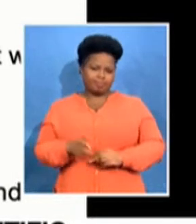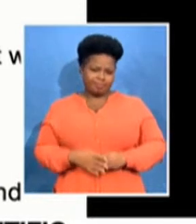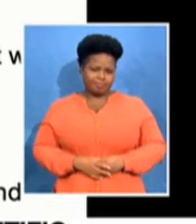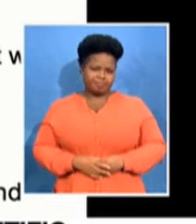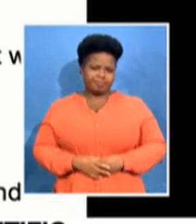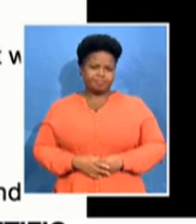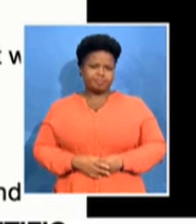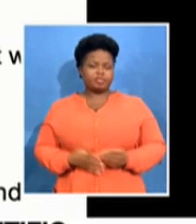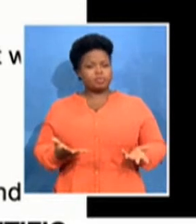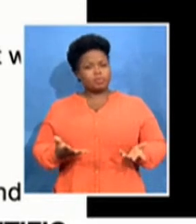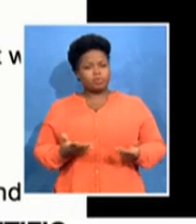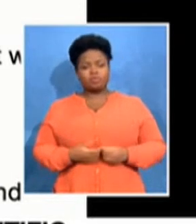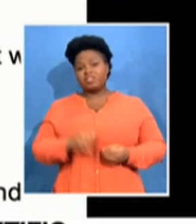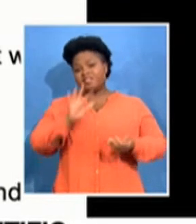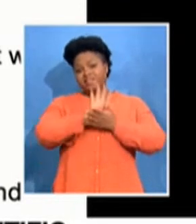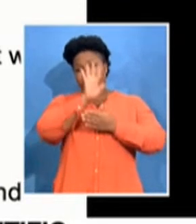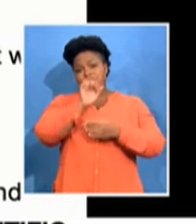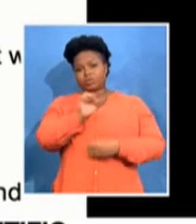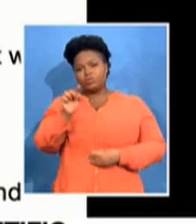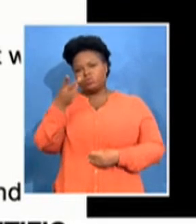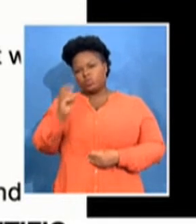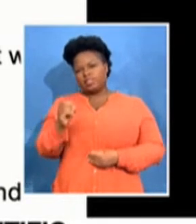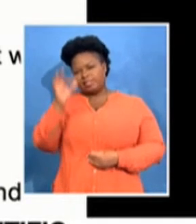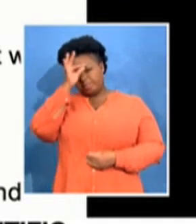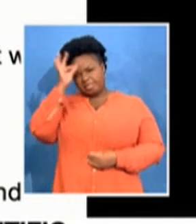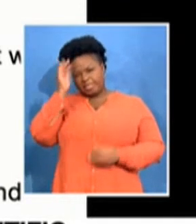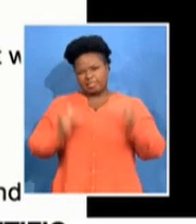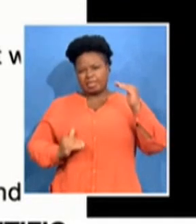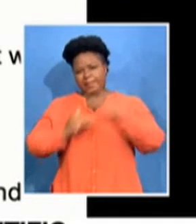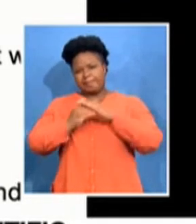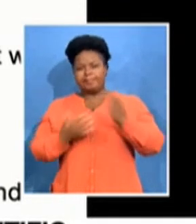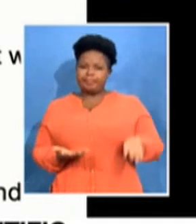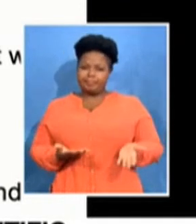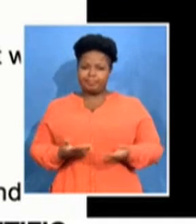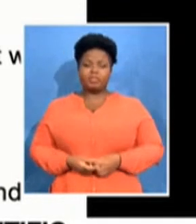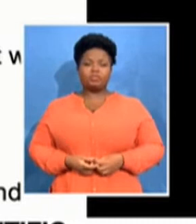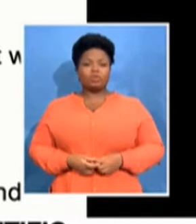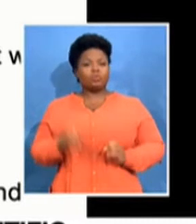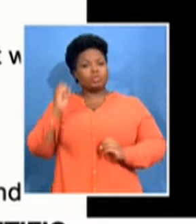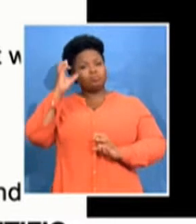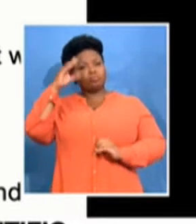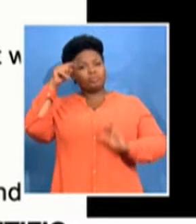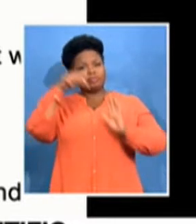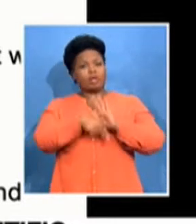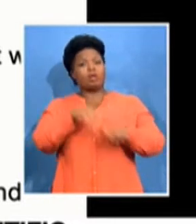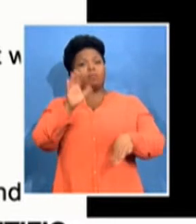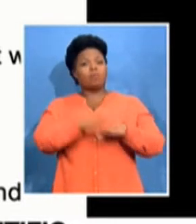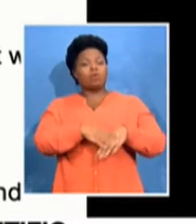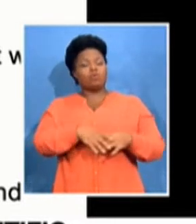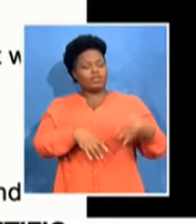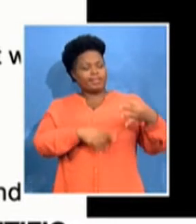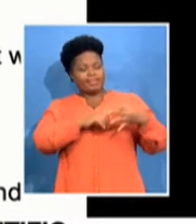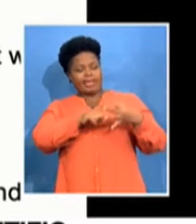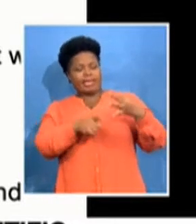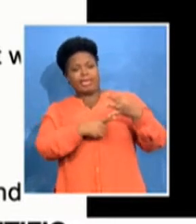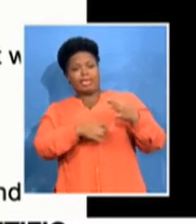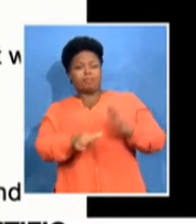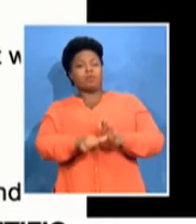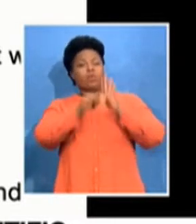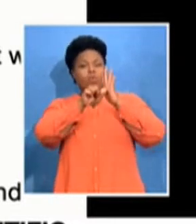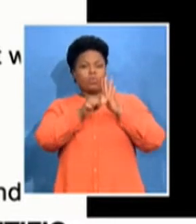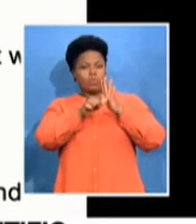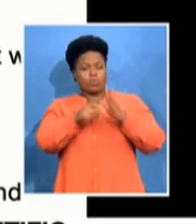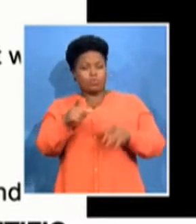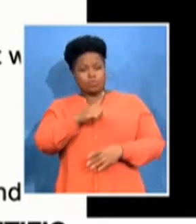max. And what we're going to touch in 3 aspects that we think that would be interest, not only for the